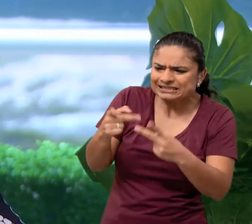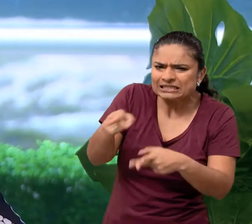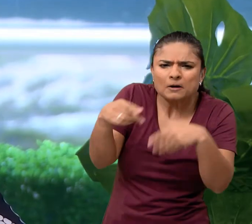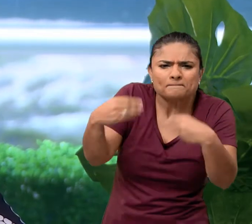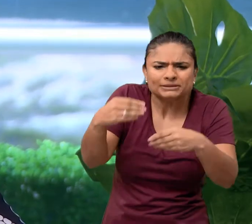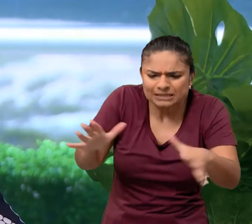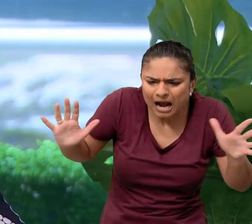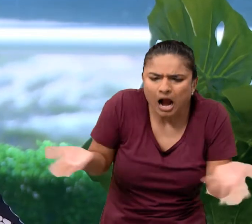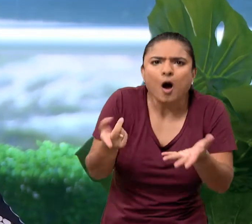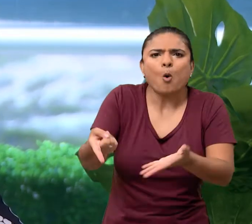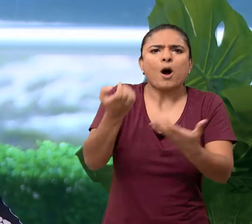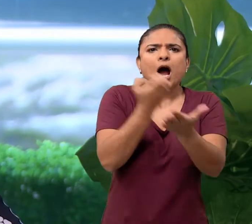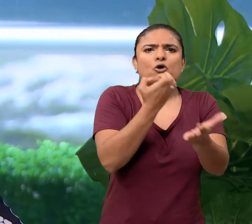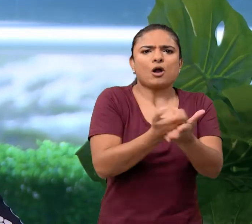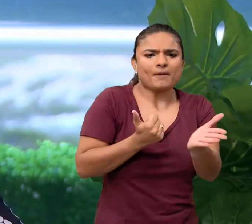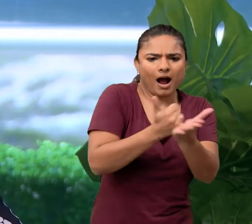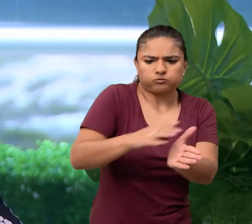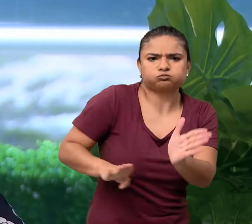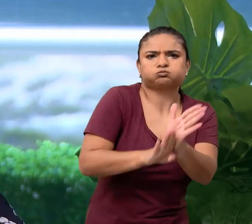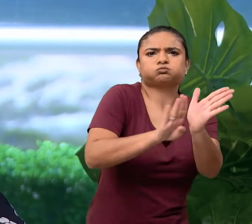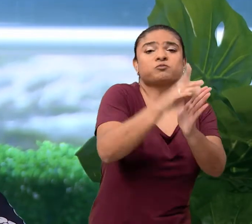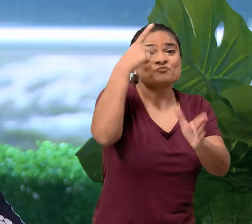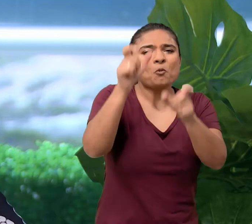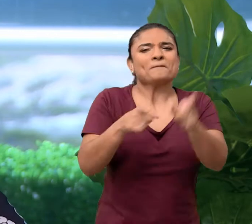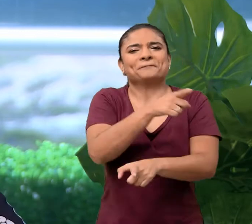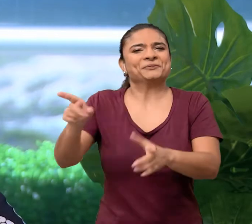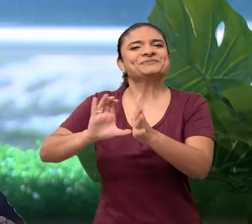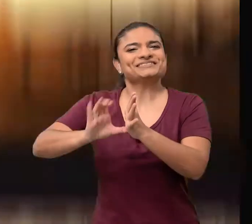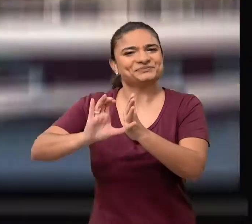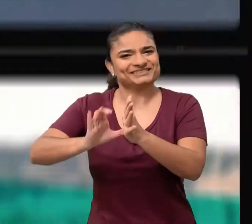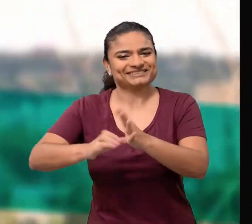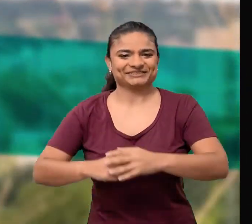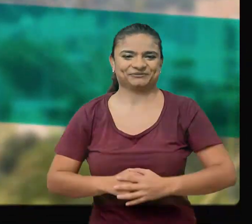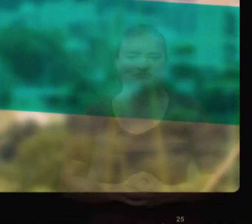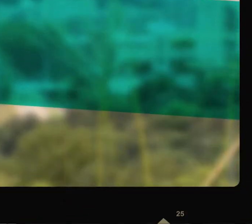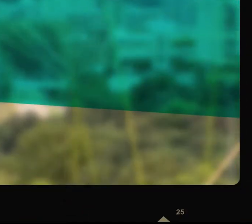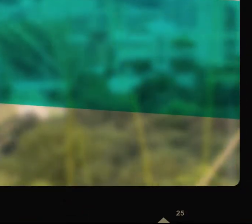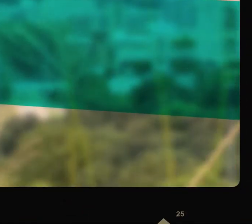these enterprises enable economic participation for persons with disabilities.